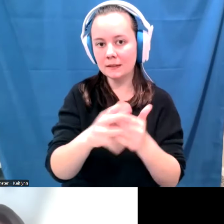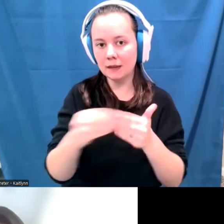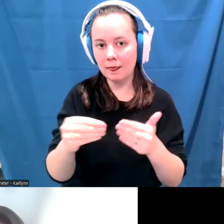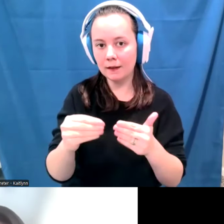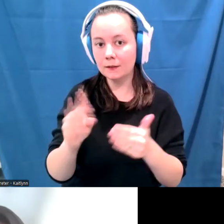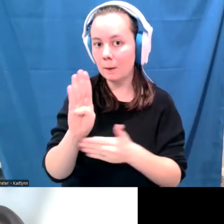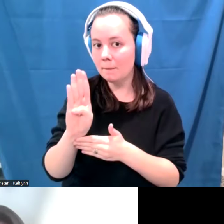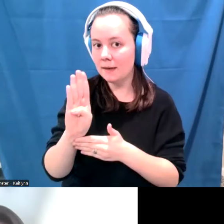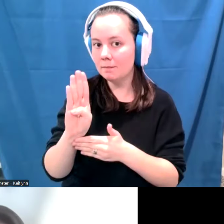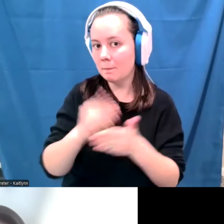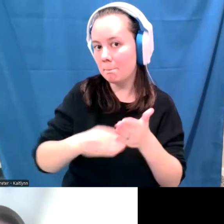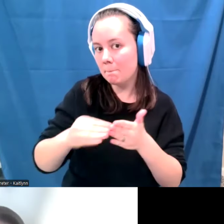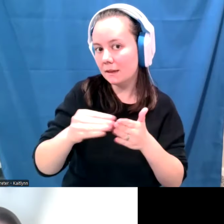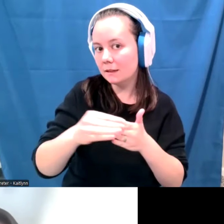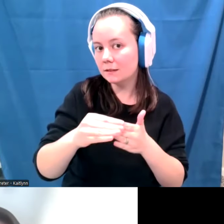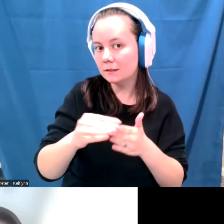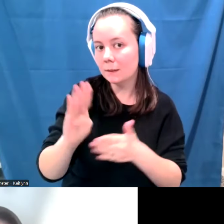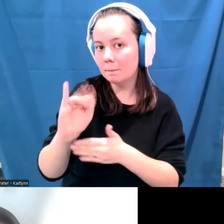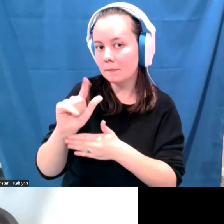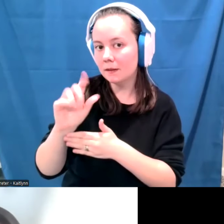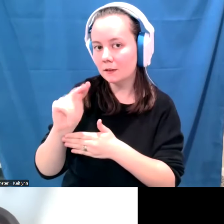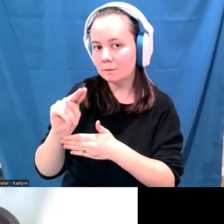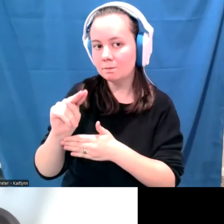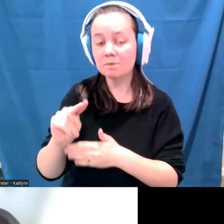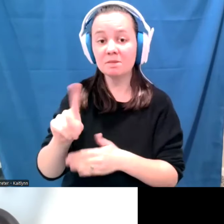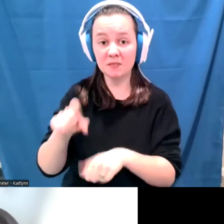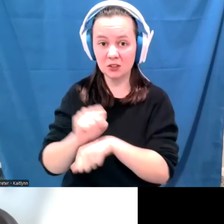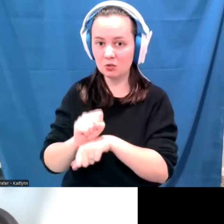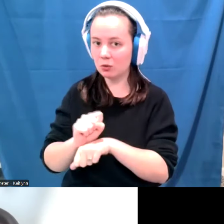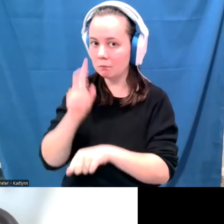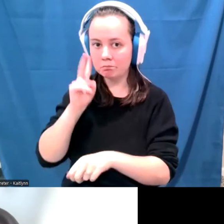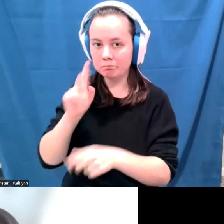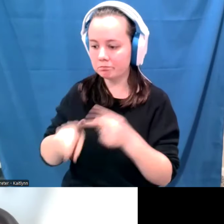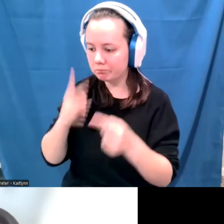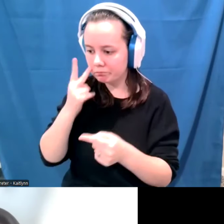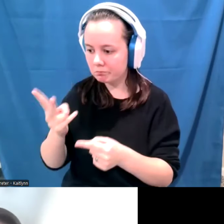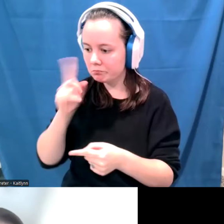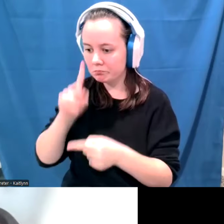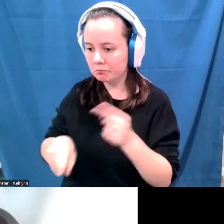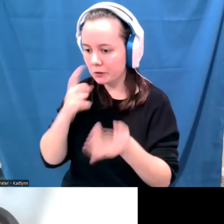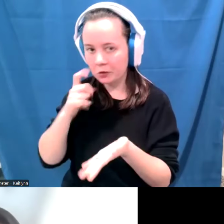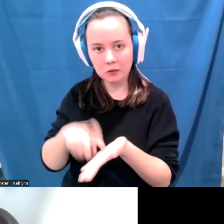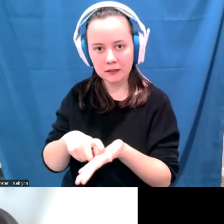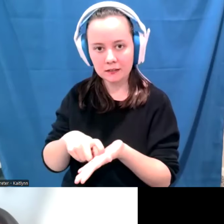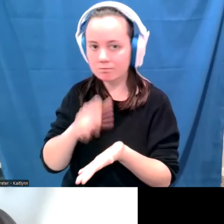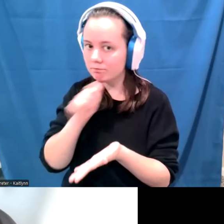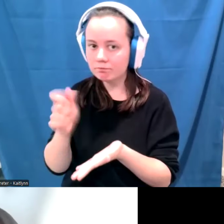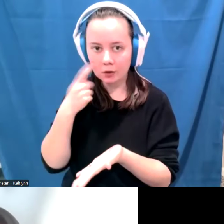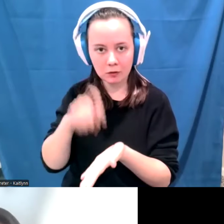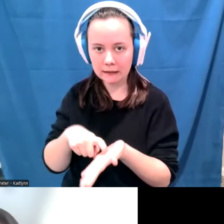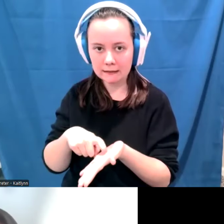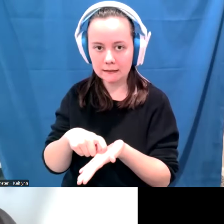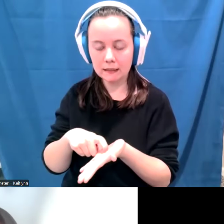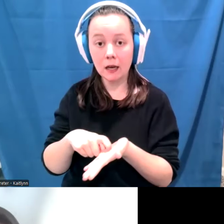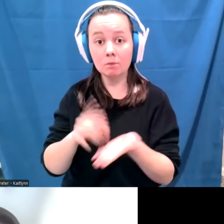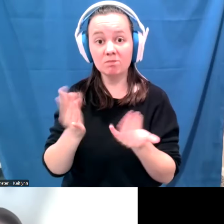B. And this work is often invisible and unrecognized. So unrecognized. So it's time that we